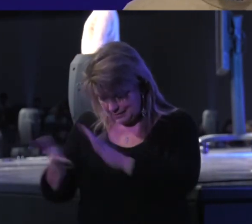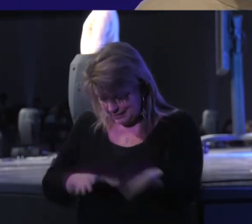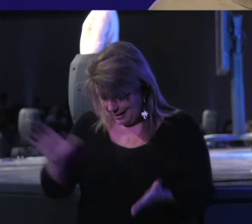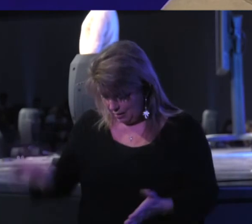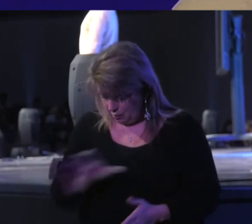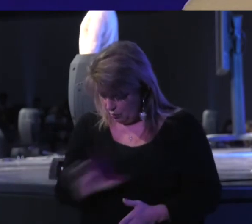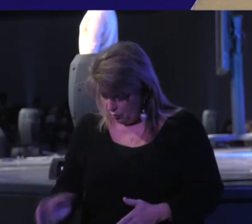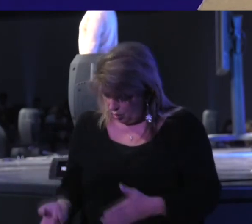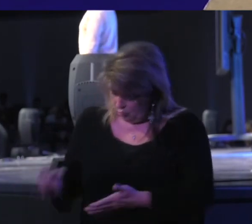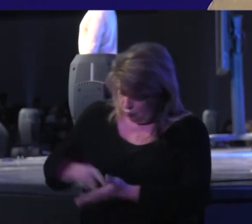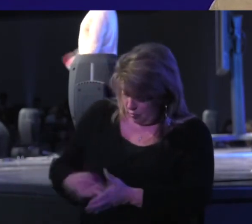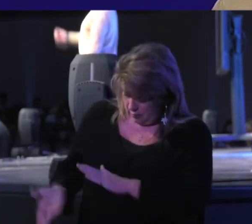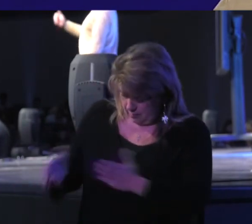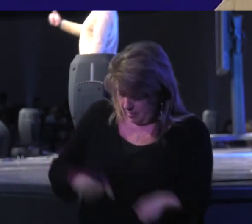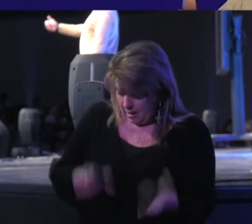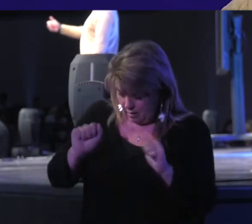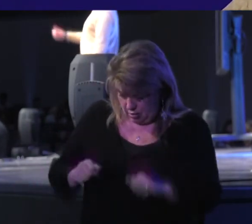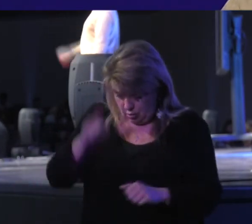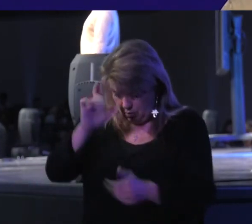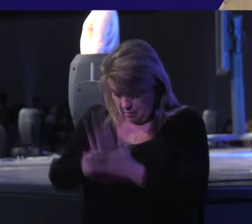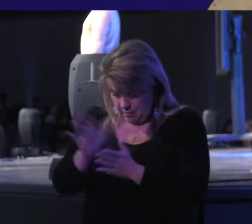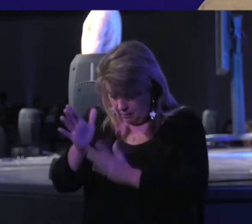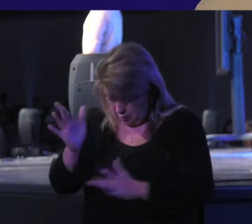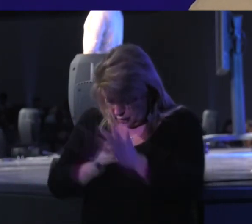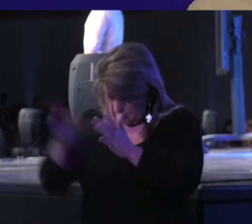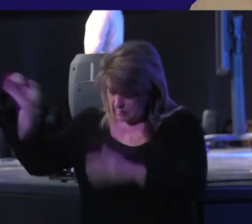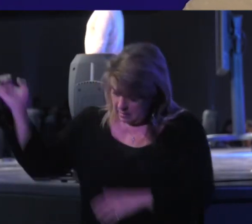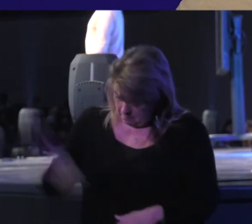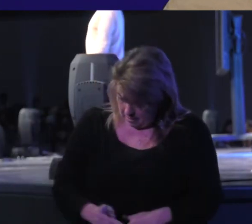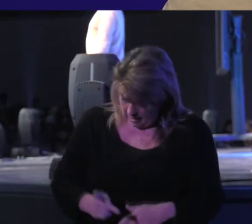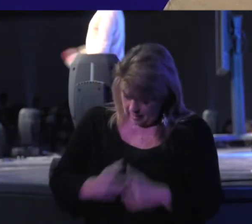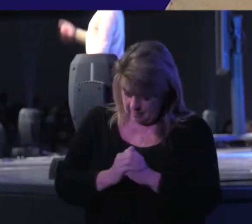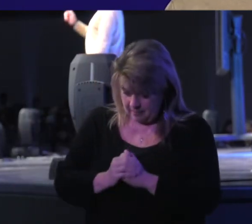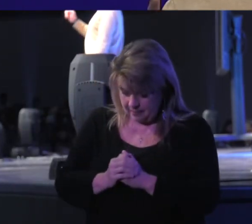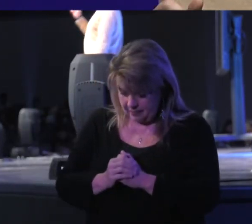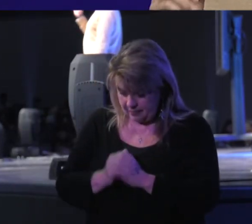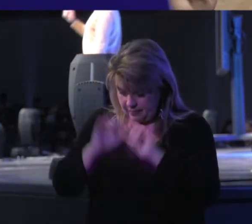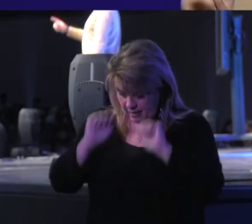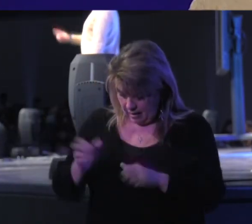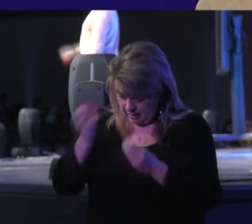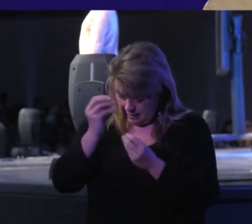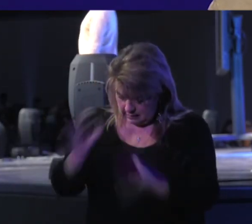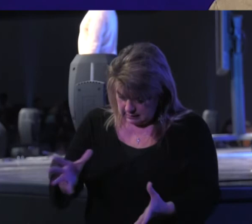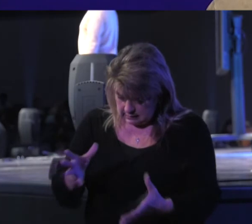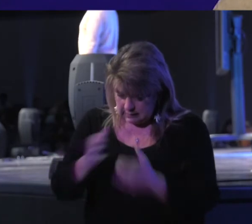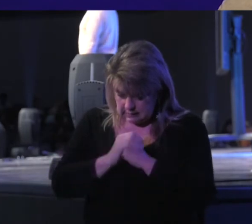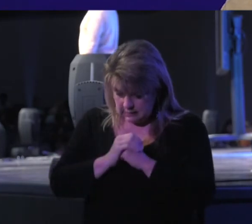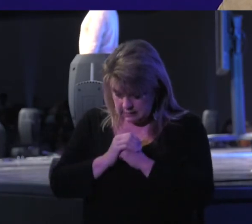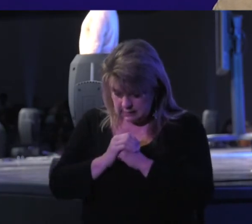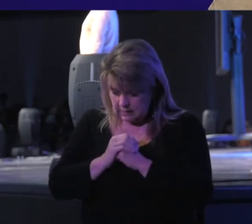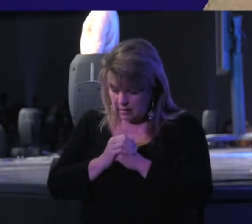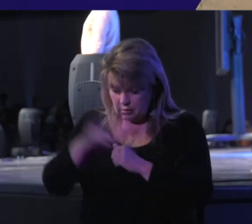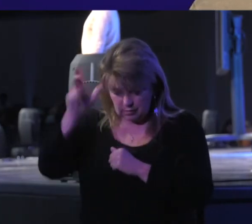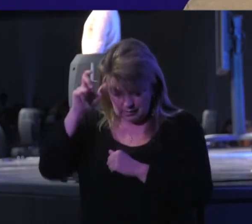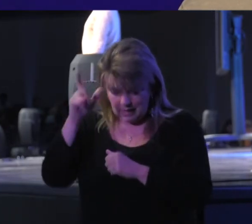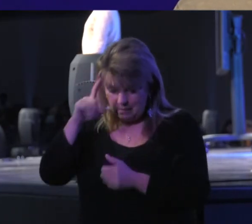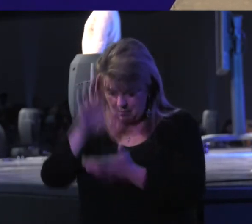and rose from the dead. You can believe Jesus is coming back. And I can tell you that Satan believes all those things